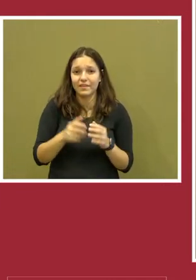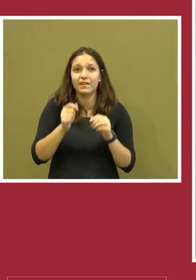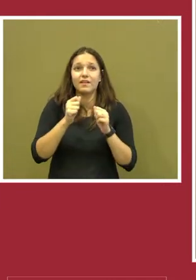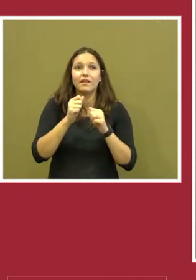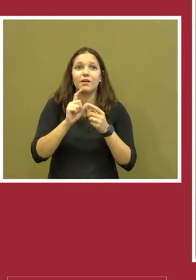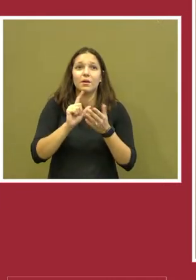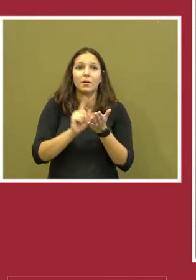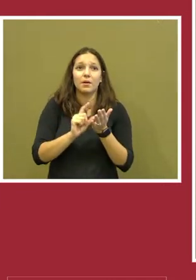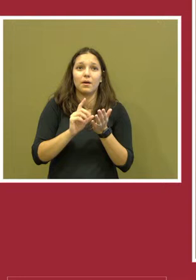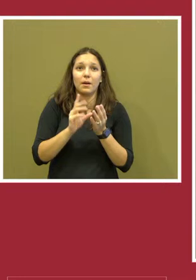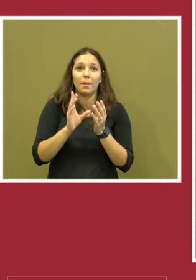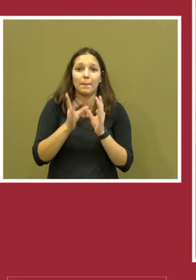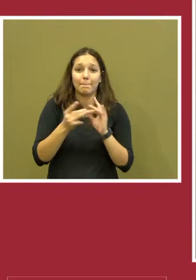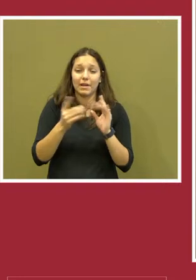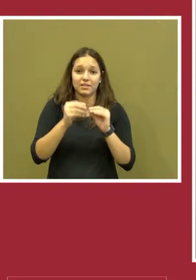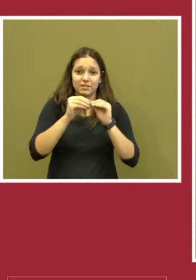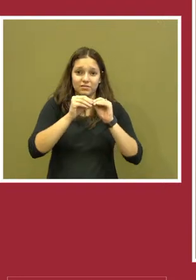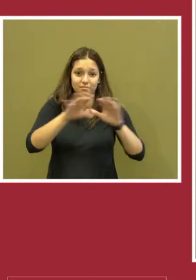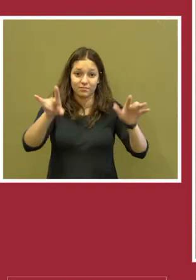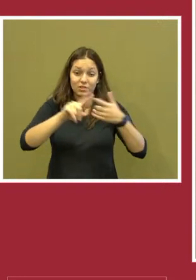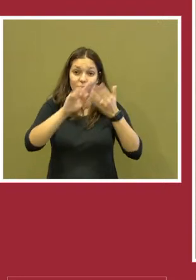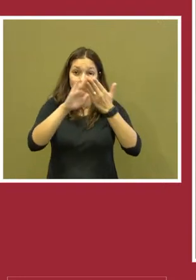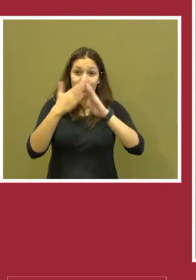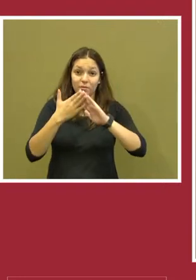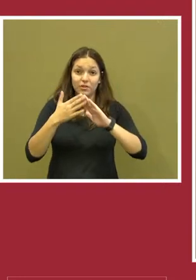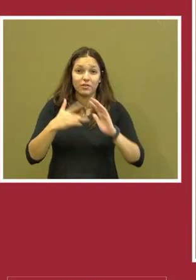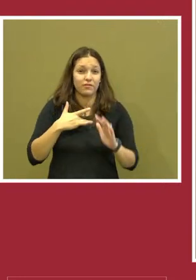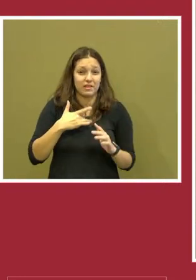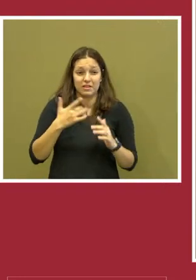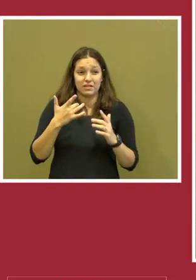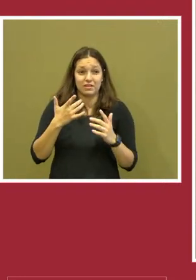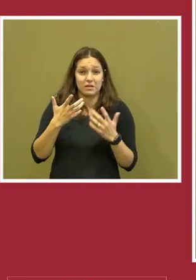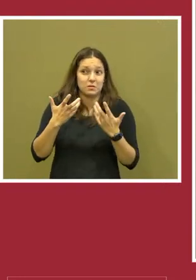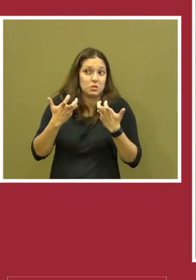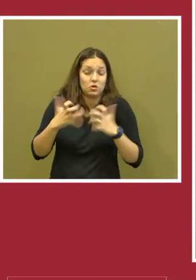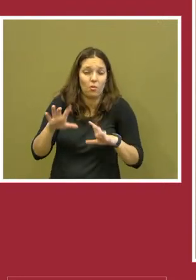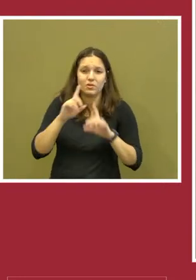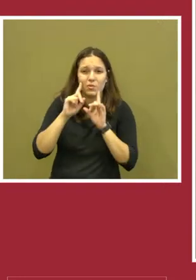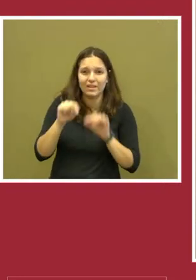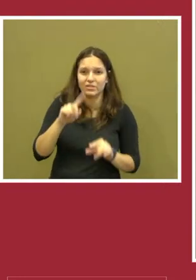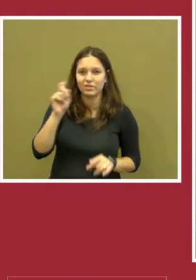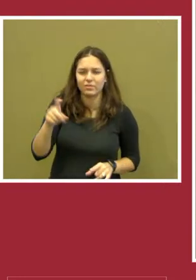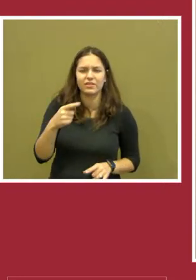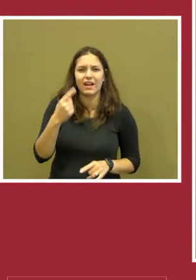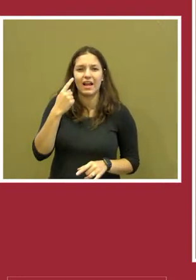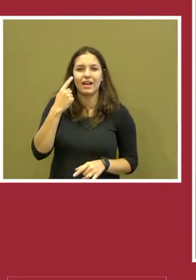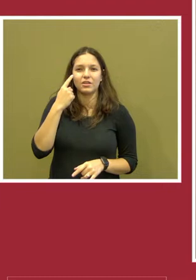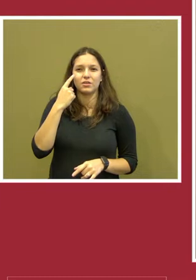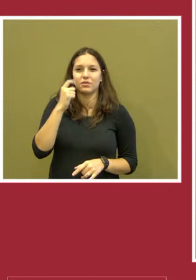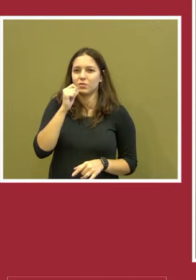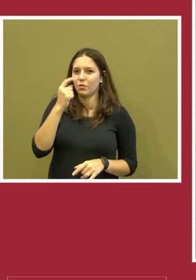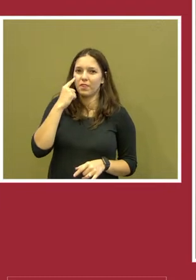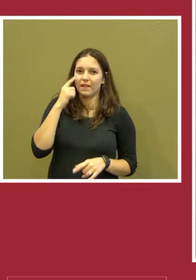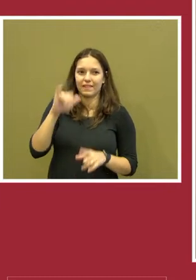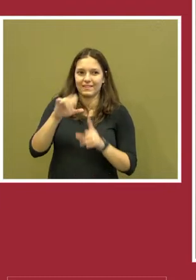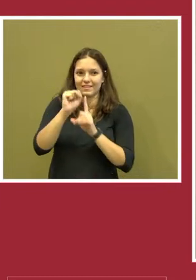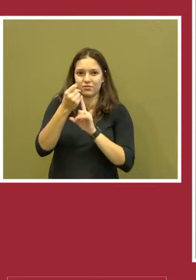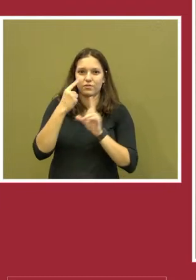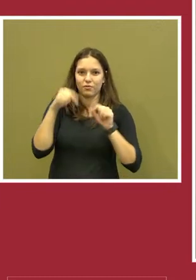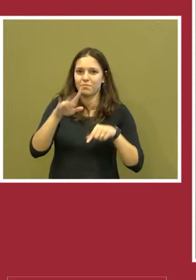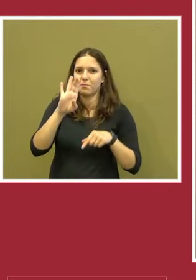to the community sometimes that you feel like you don't want to answer the question. And I don't think that's the case for Ben Lapine Schools. I truly